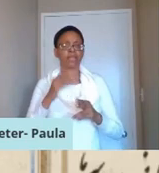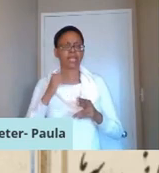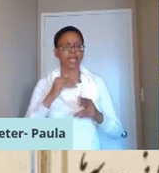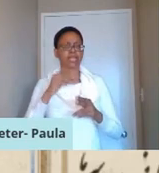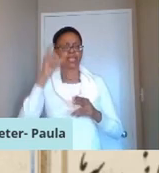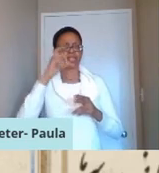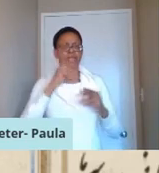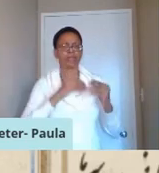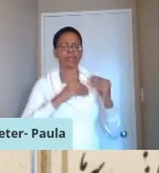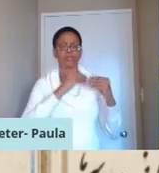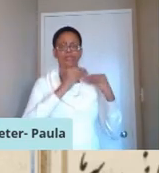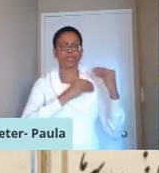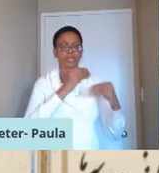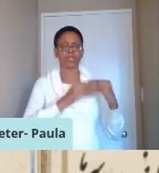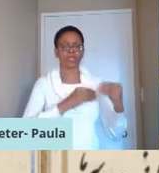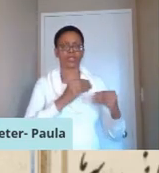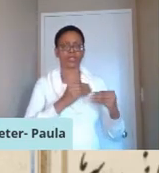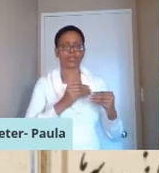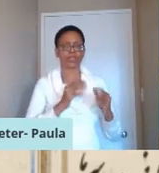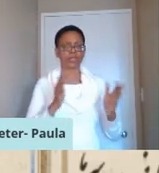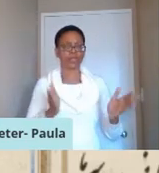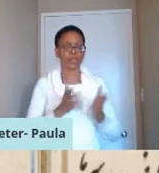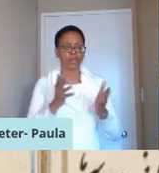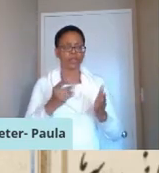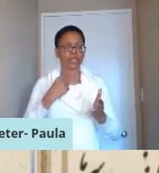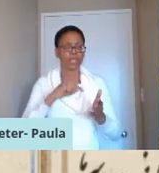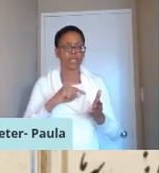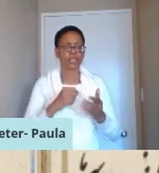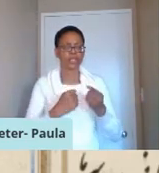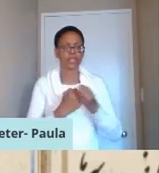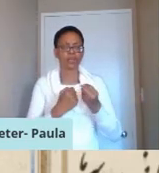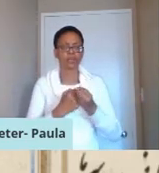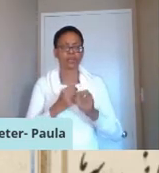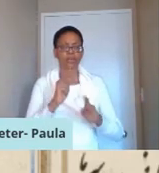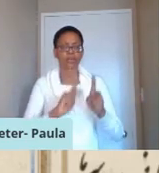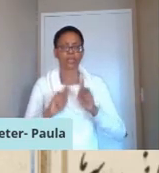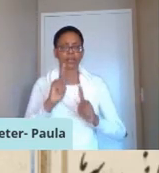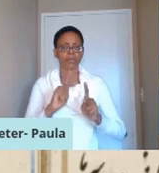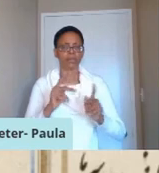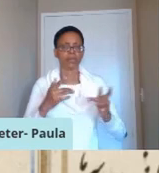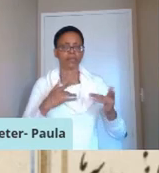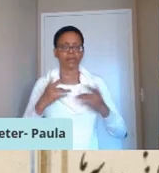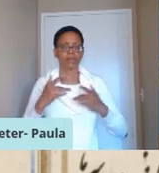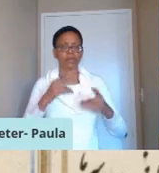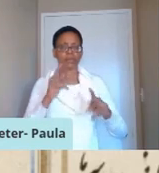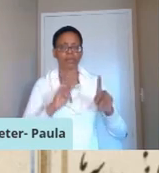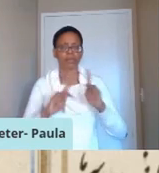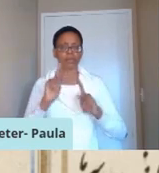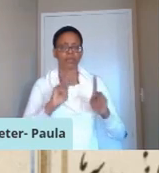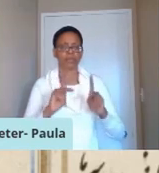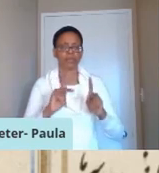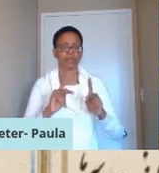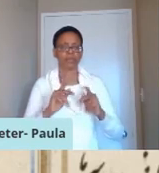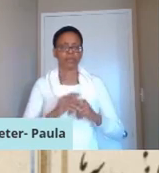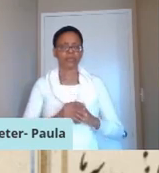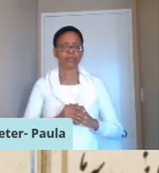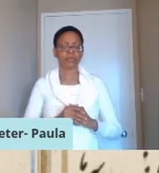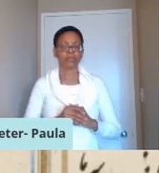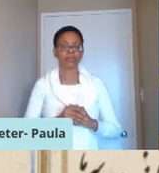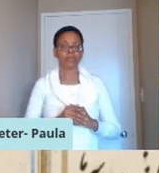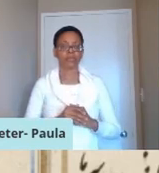sources encourage us to be advocate for people who are vulnerable during COVID-19.